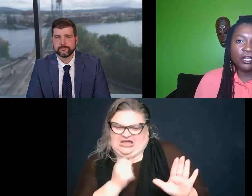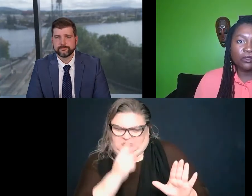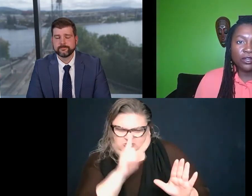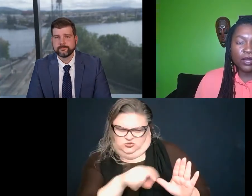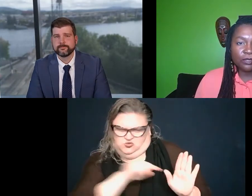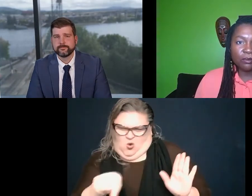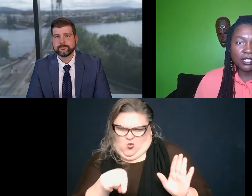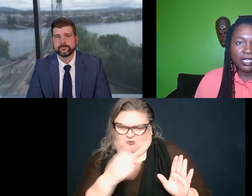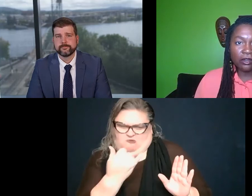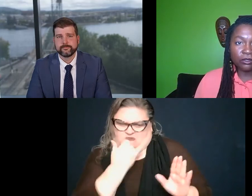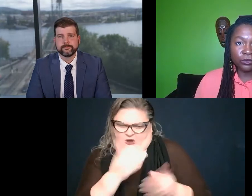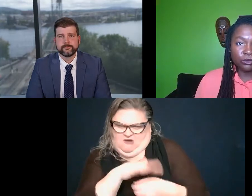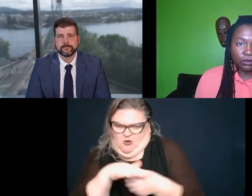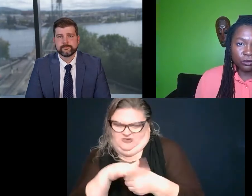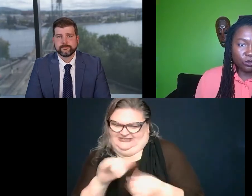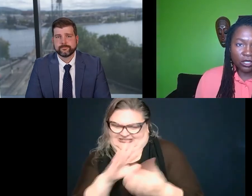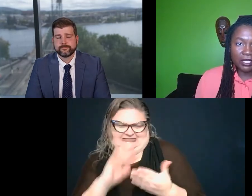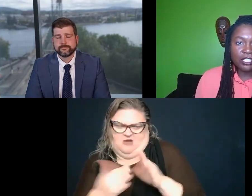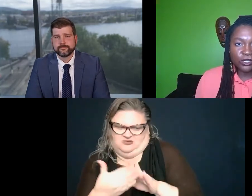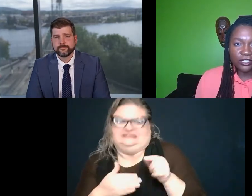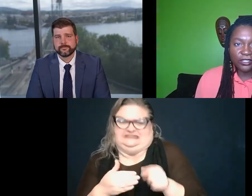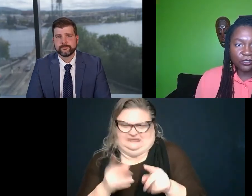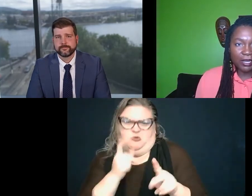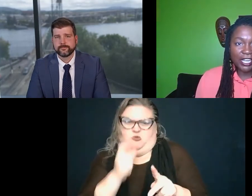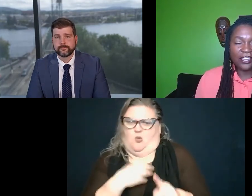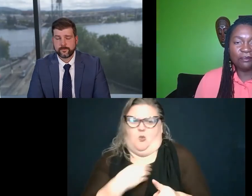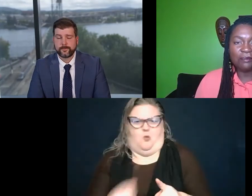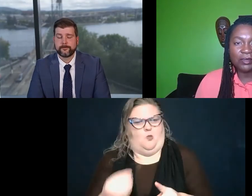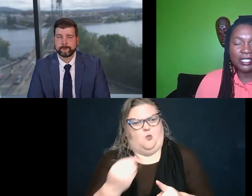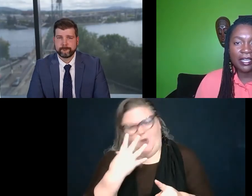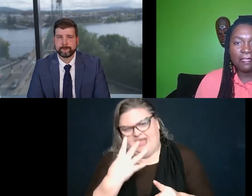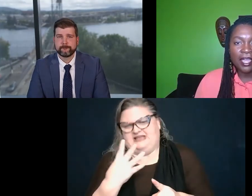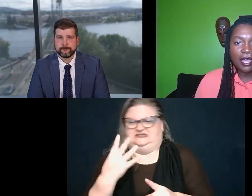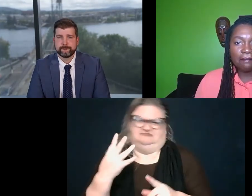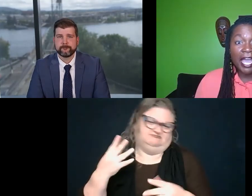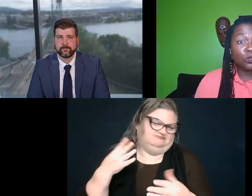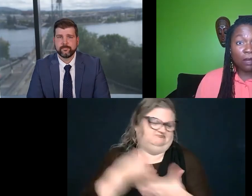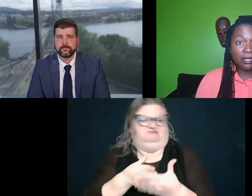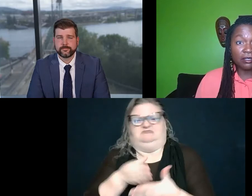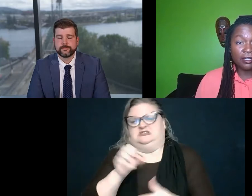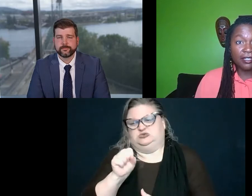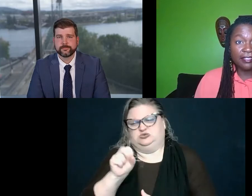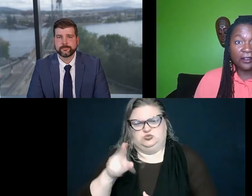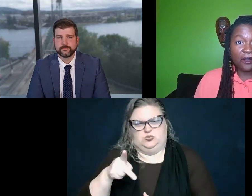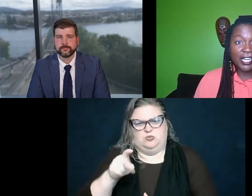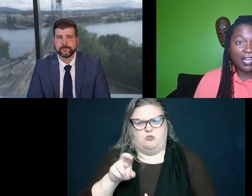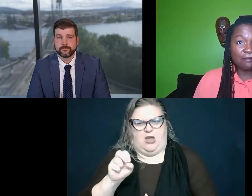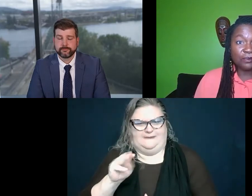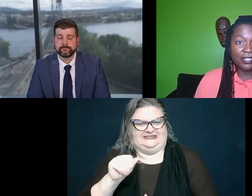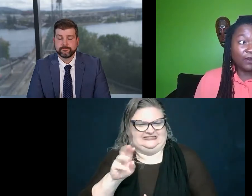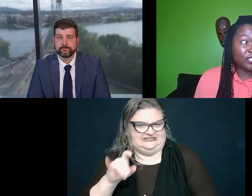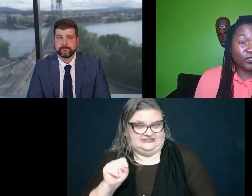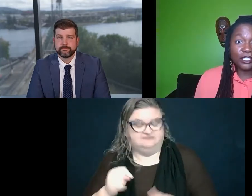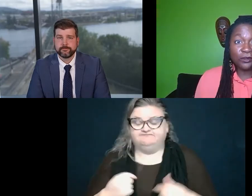town. And we know that there are white supremacists there who could be dangerous to, you know, to my child, my mom would say. As a woman, there